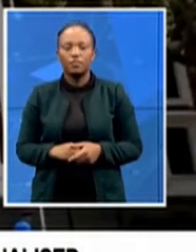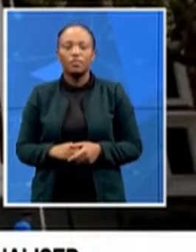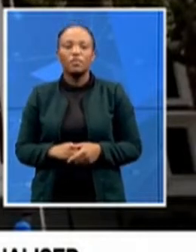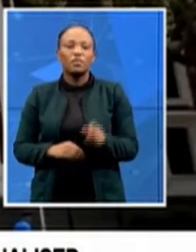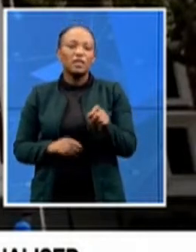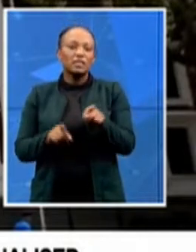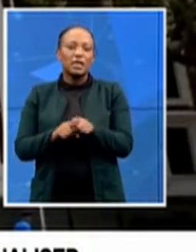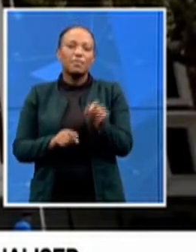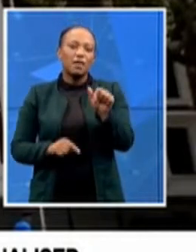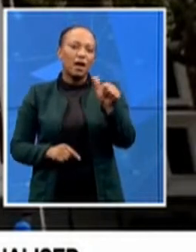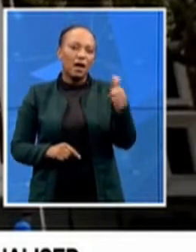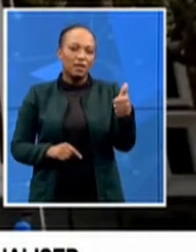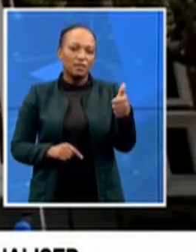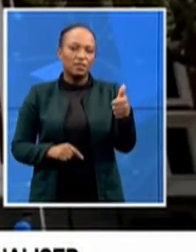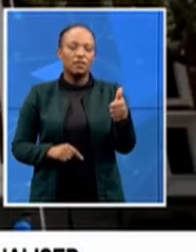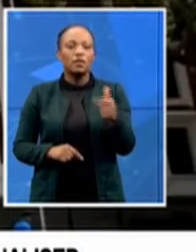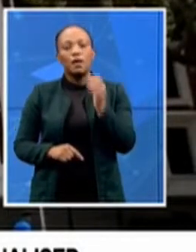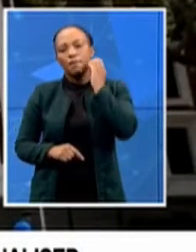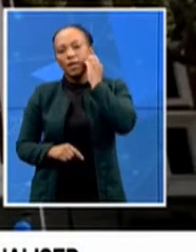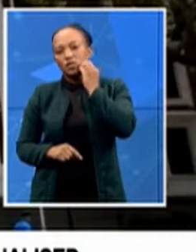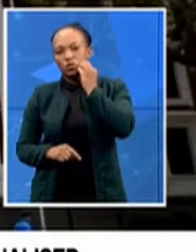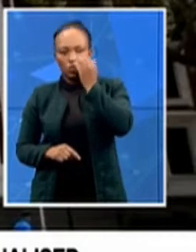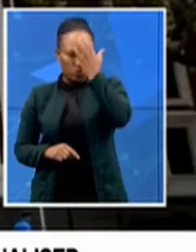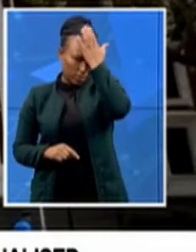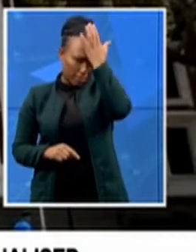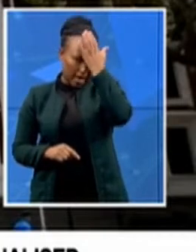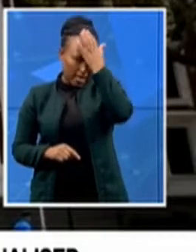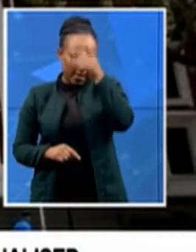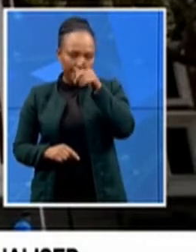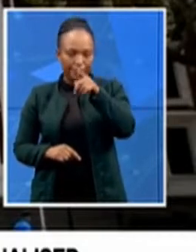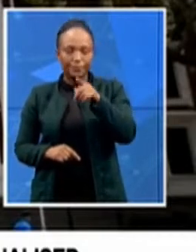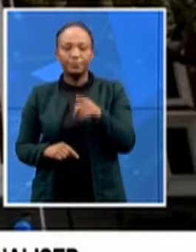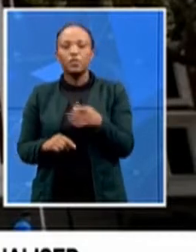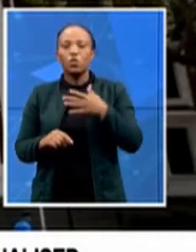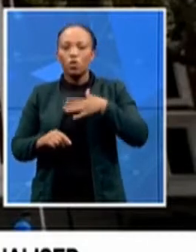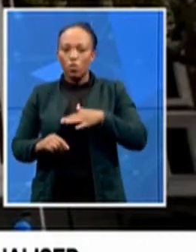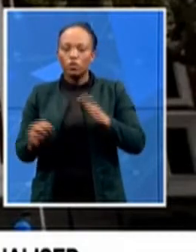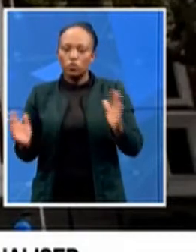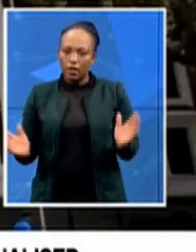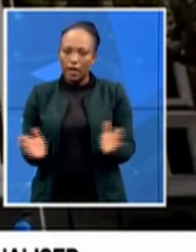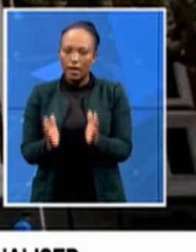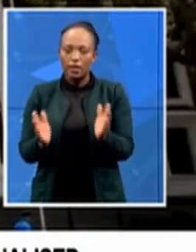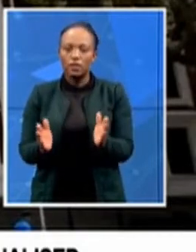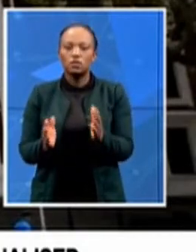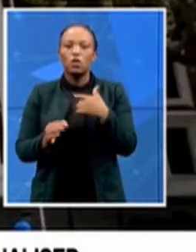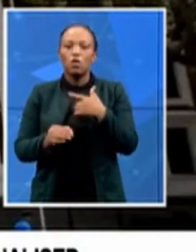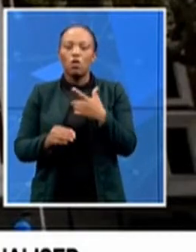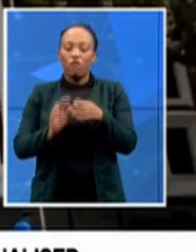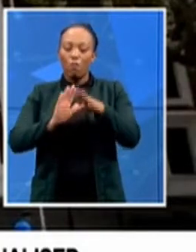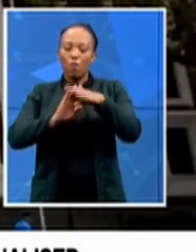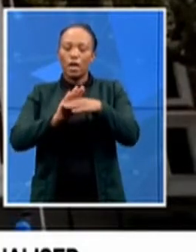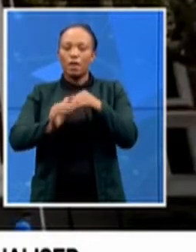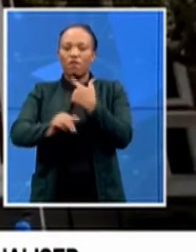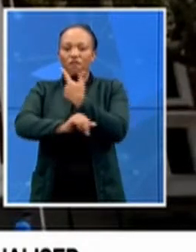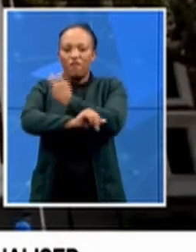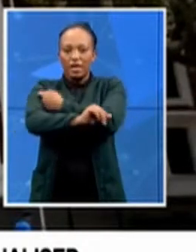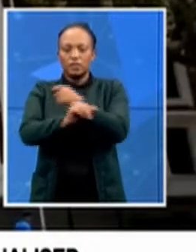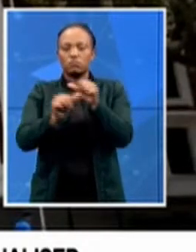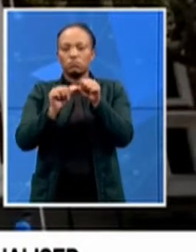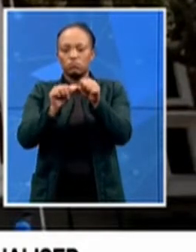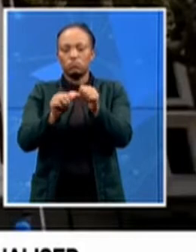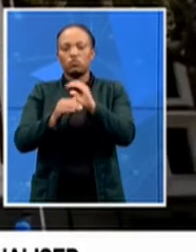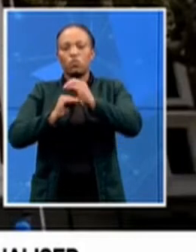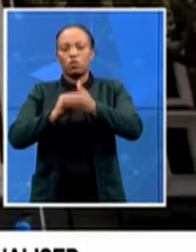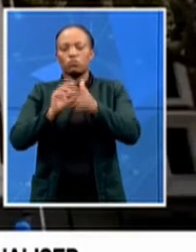Re rata go le khotatsa gore modiro wa rena wa go thibela bolwetse jwa corona o santse o tswela pele a re tsweleng pele re ngwadiseng ba re sa